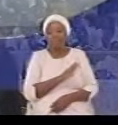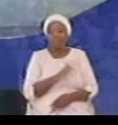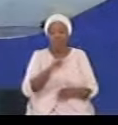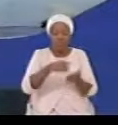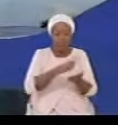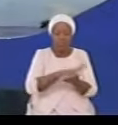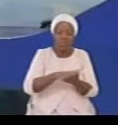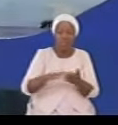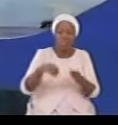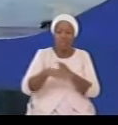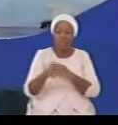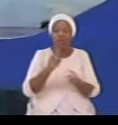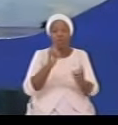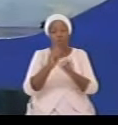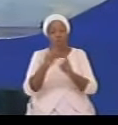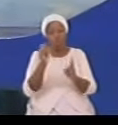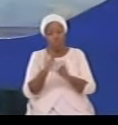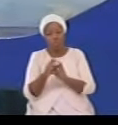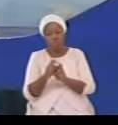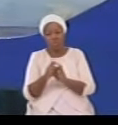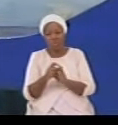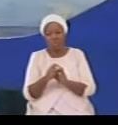Purity in your utterance.